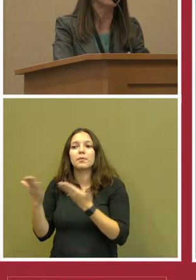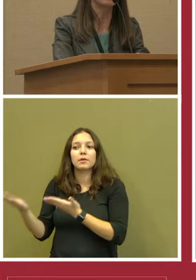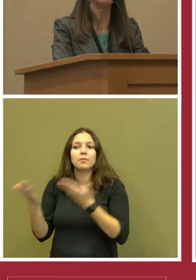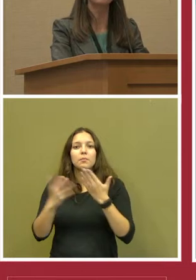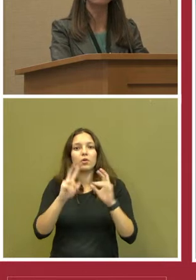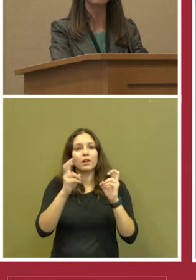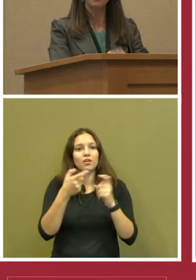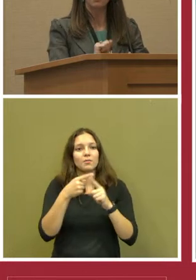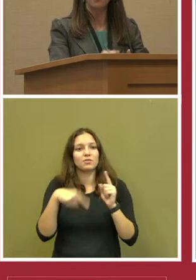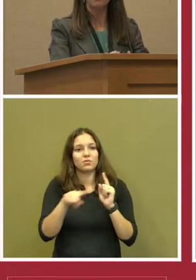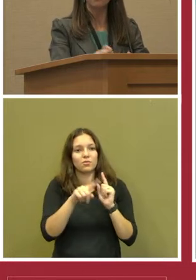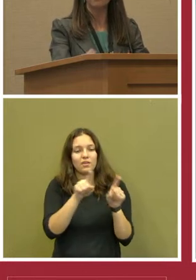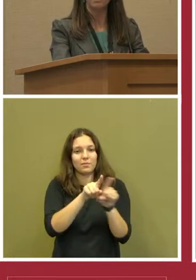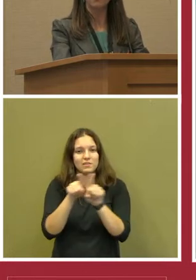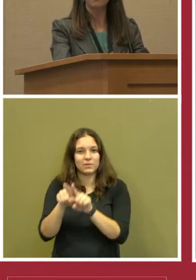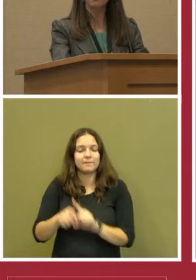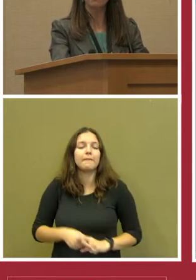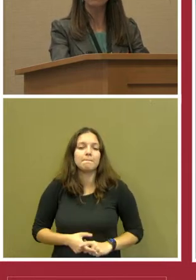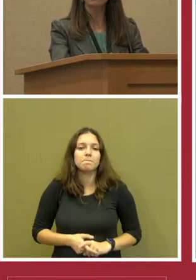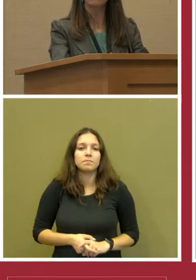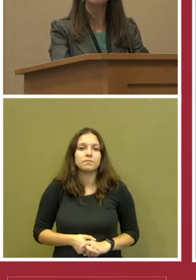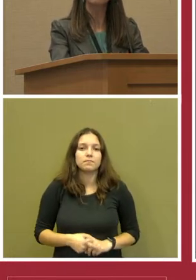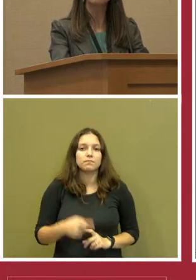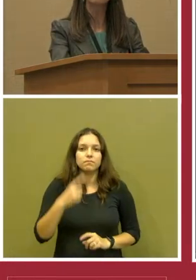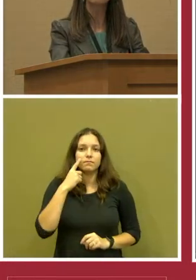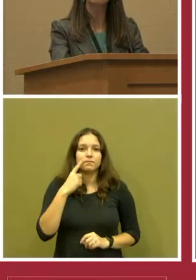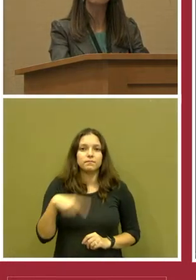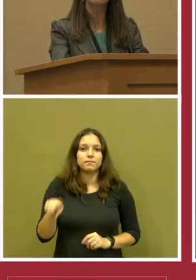the group as well. So I think